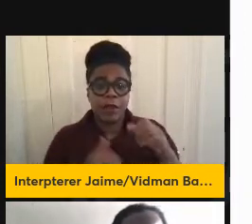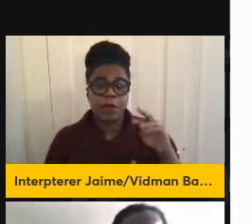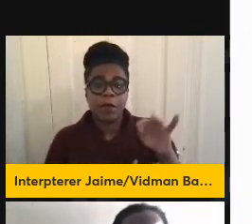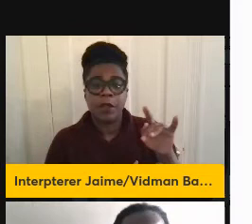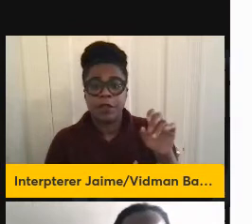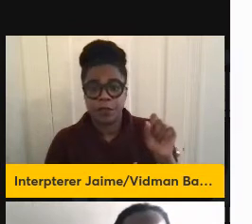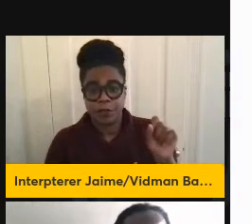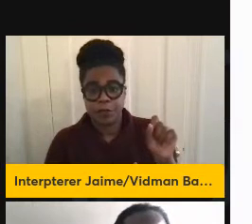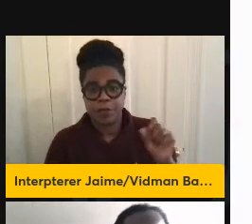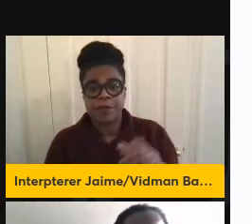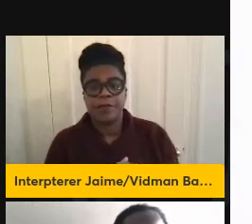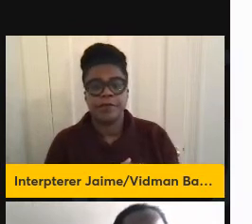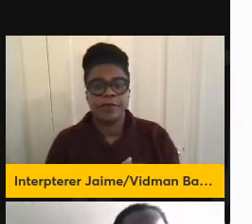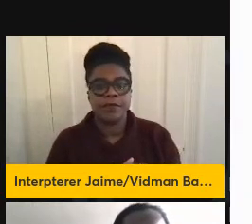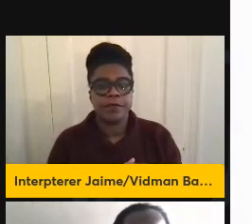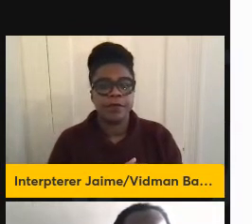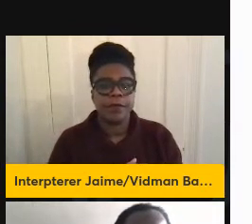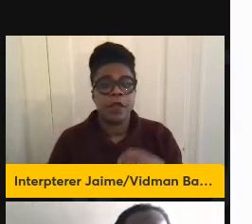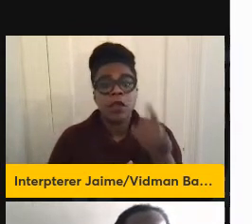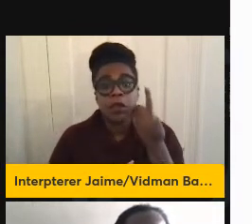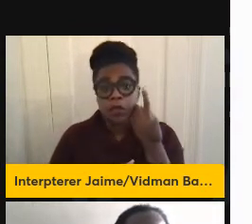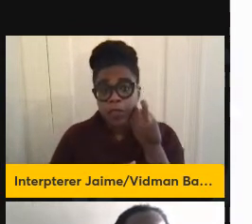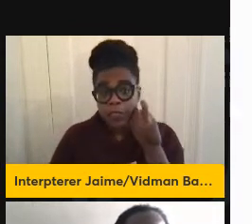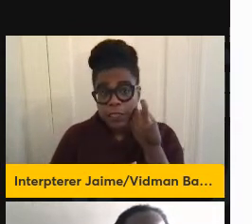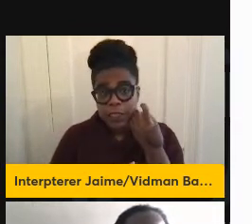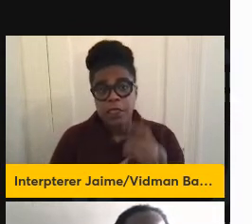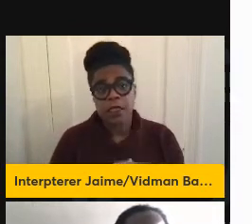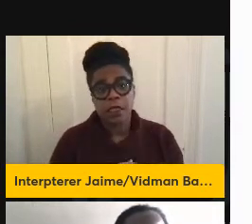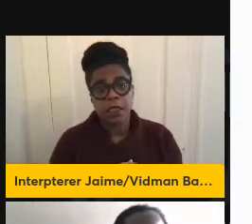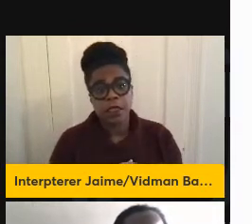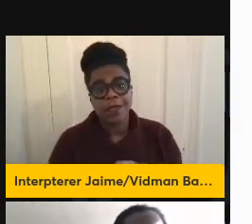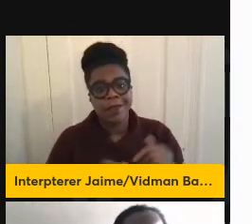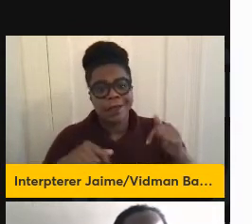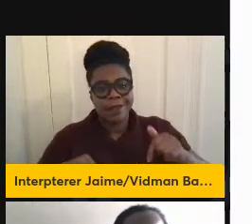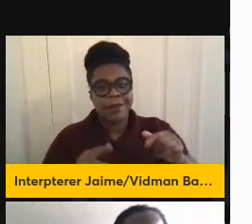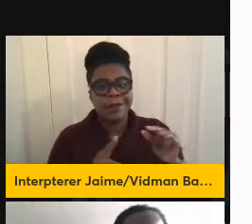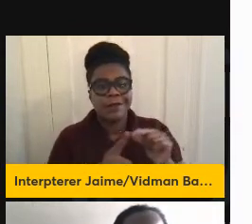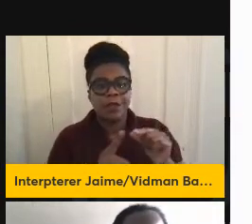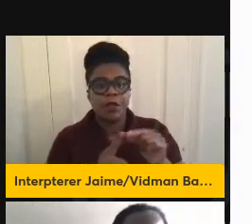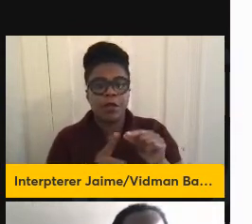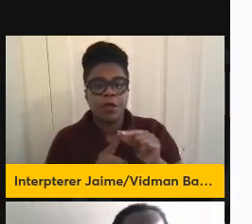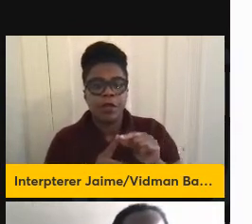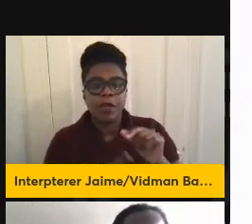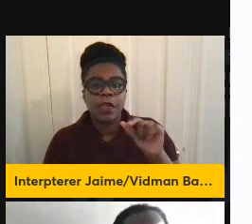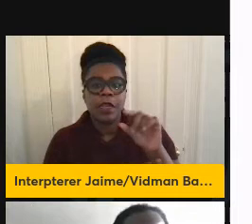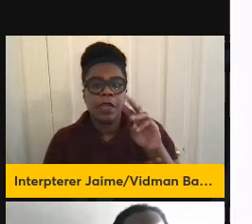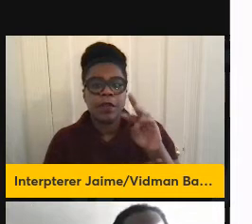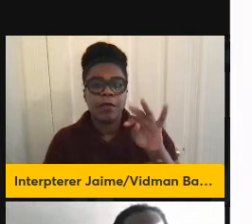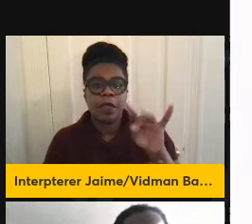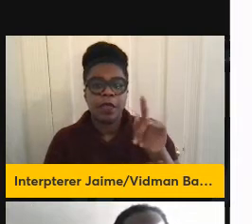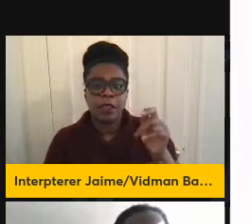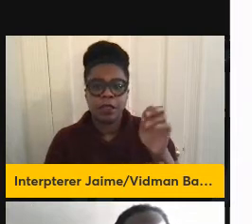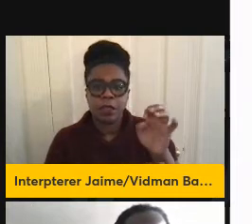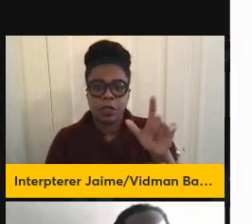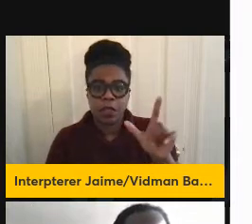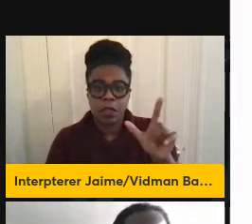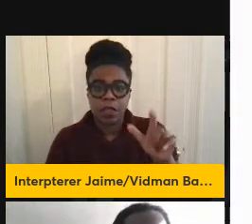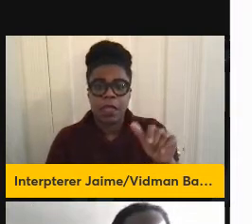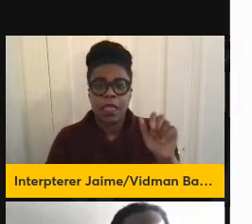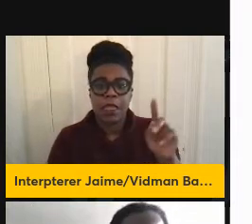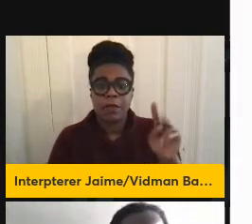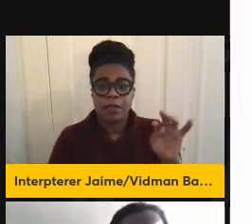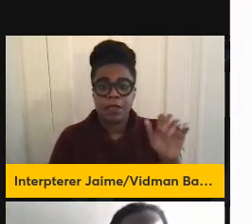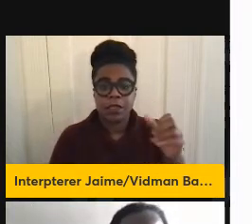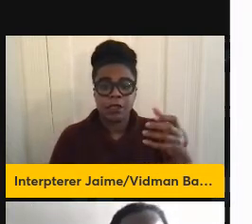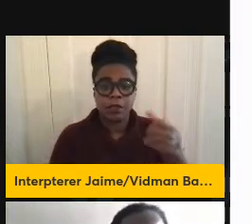IL-6. So recently, this term coined immunological amnesia has been shown in a variety